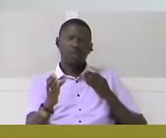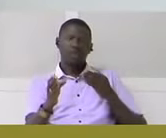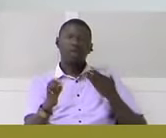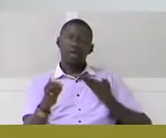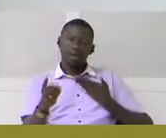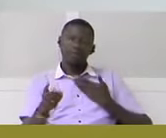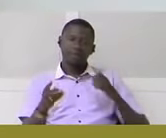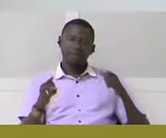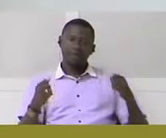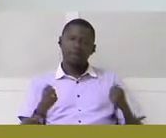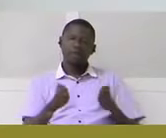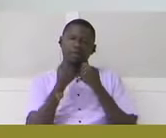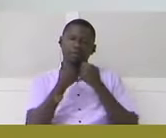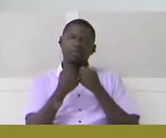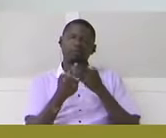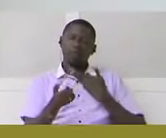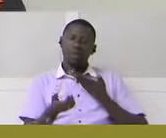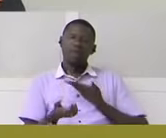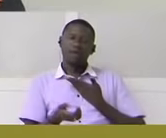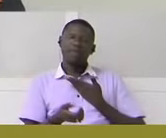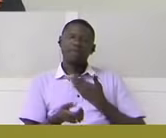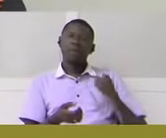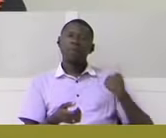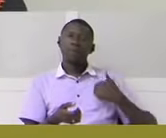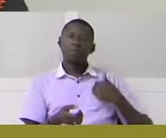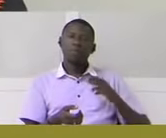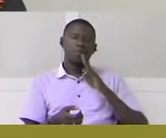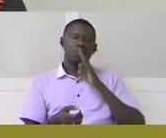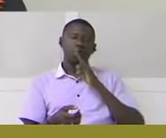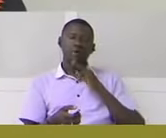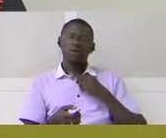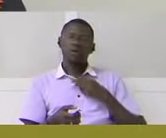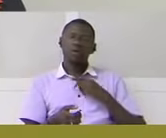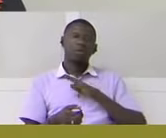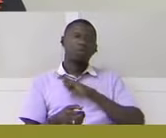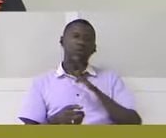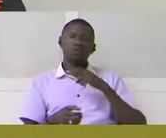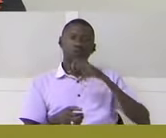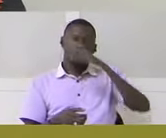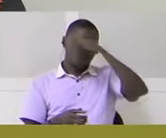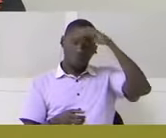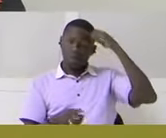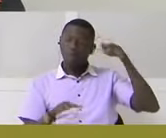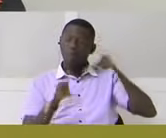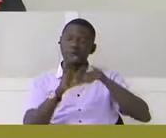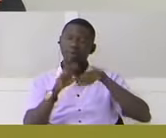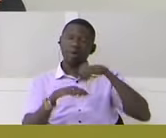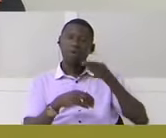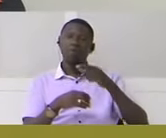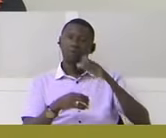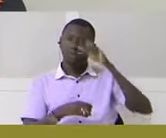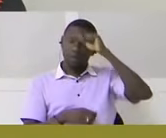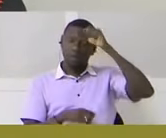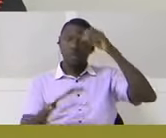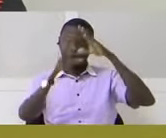Where you had victims who were civilians and not staff of state house or members of